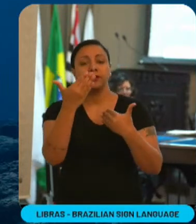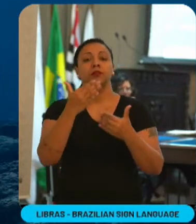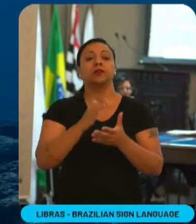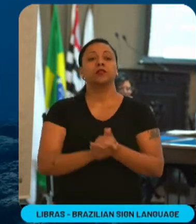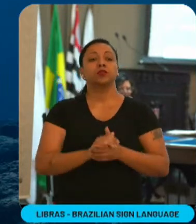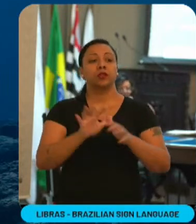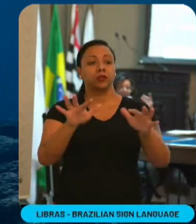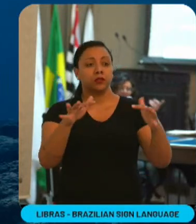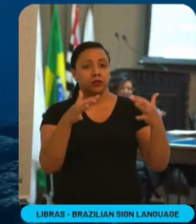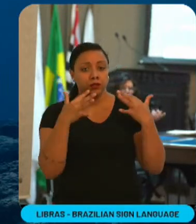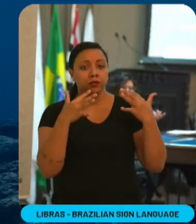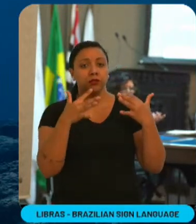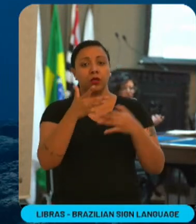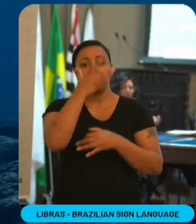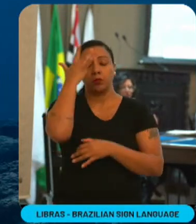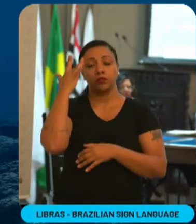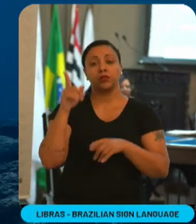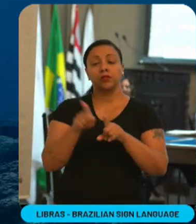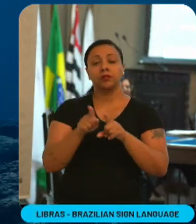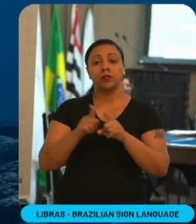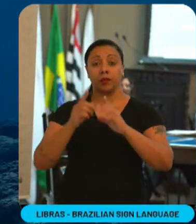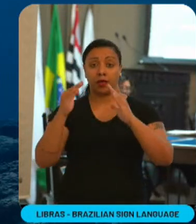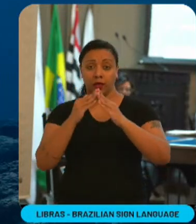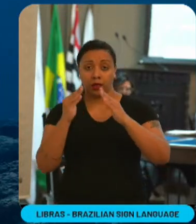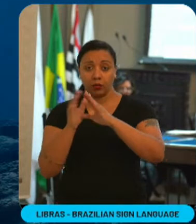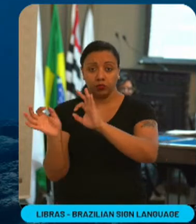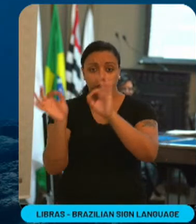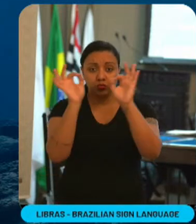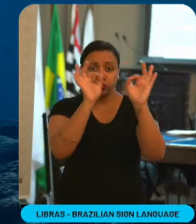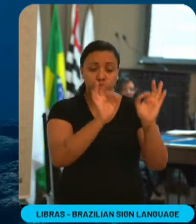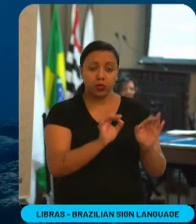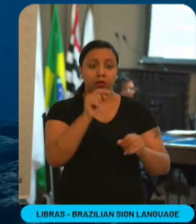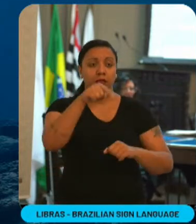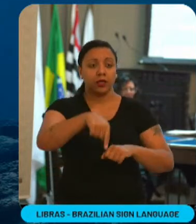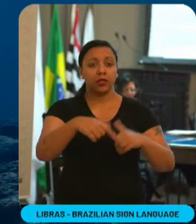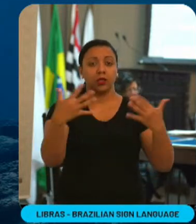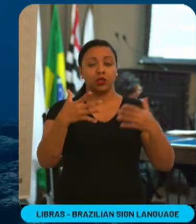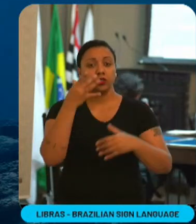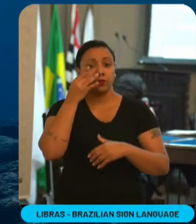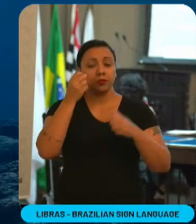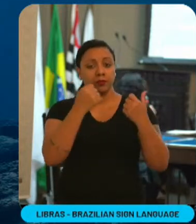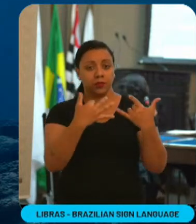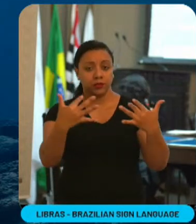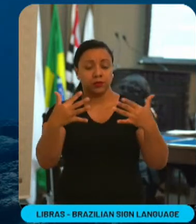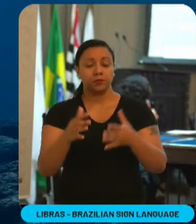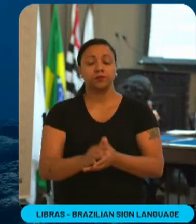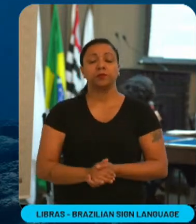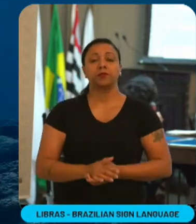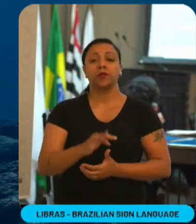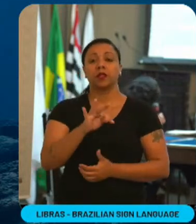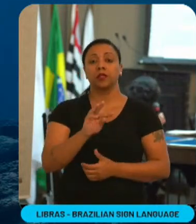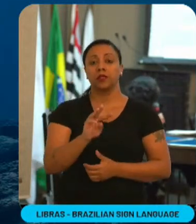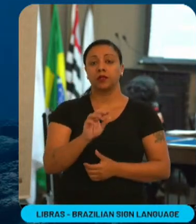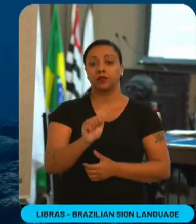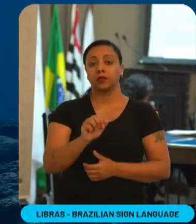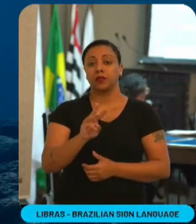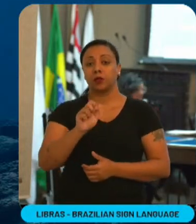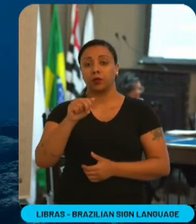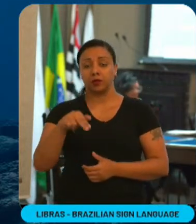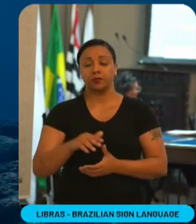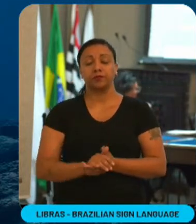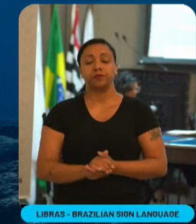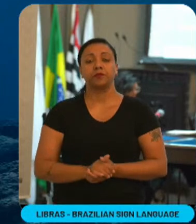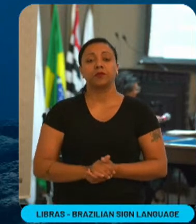I thank your audience, those who are here and those who are watching us through streaming.